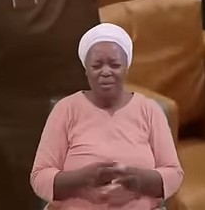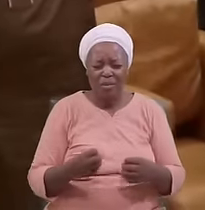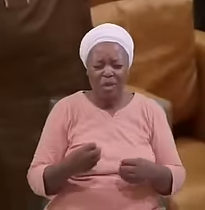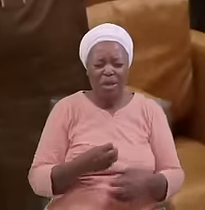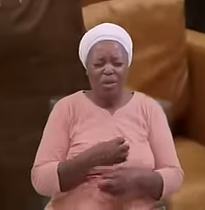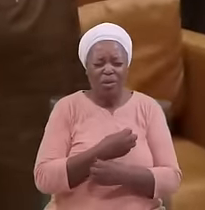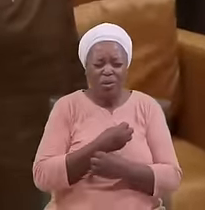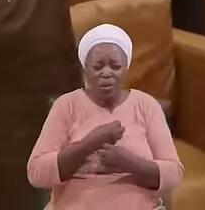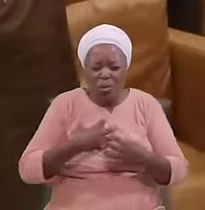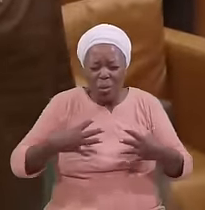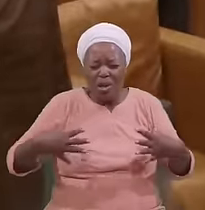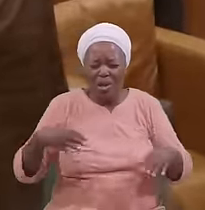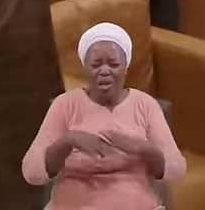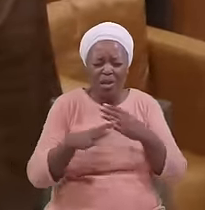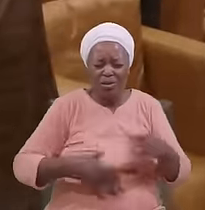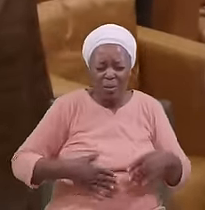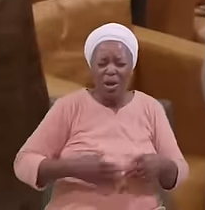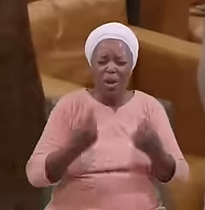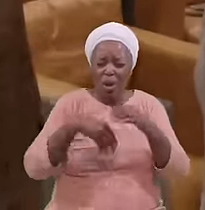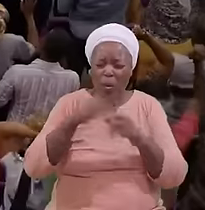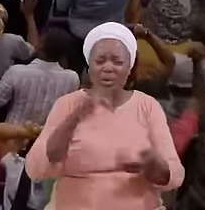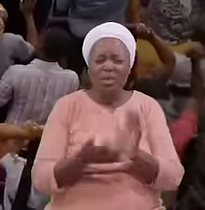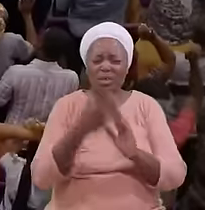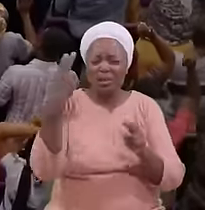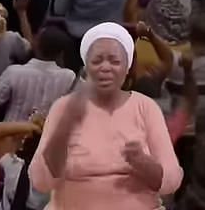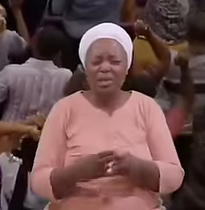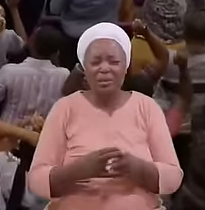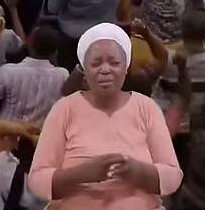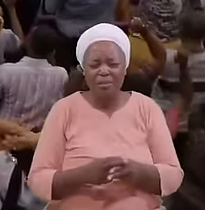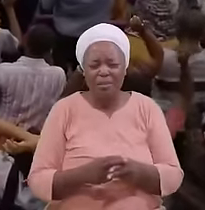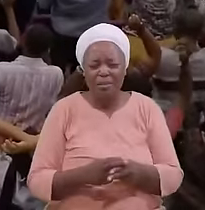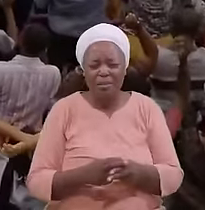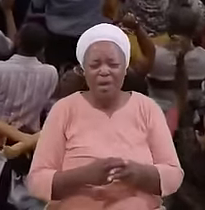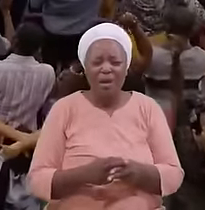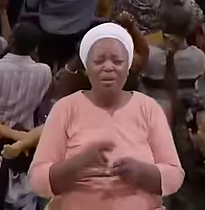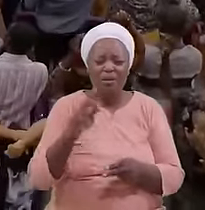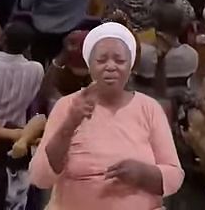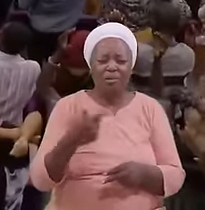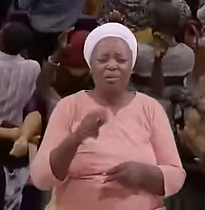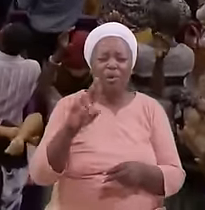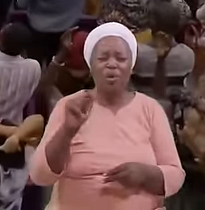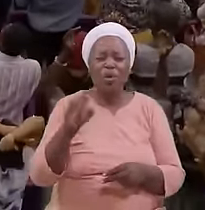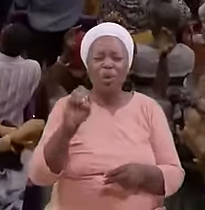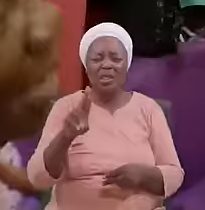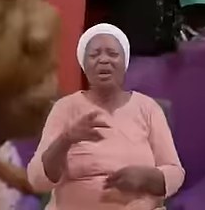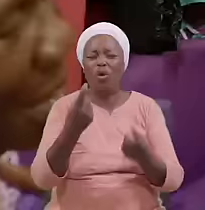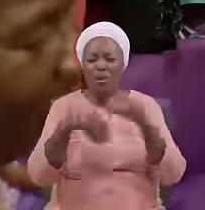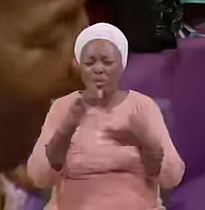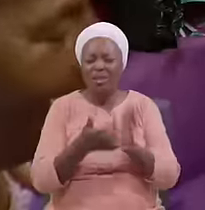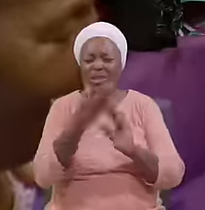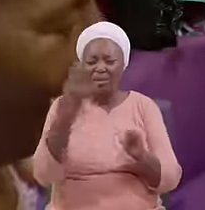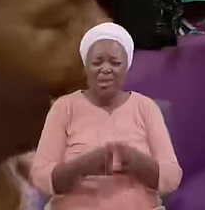Swelling in the tummy, come out in Jesus' name. Goiter, come out in Jesus'